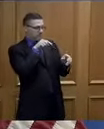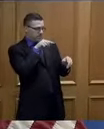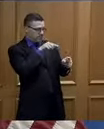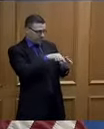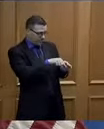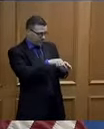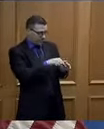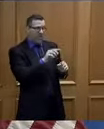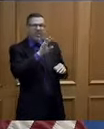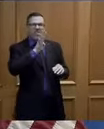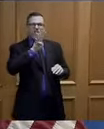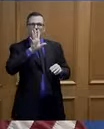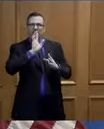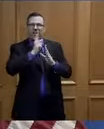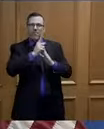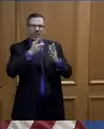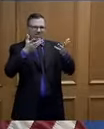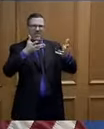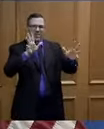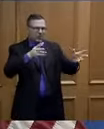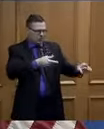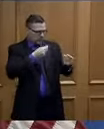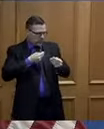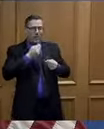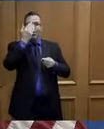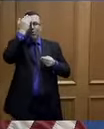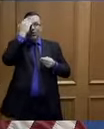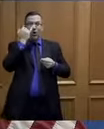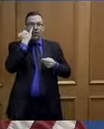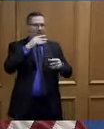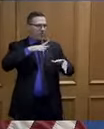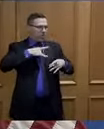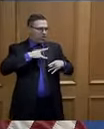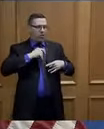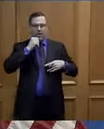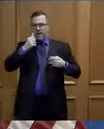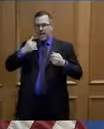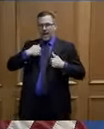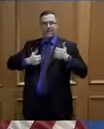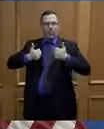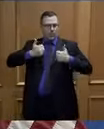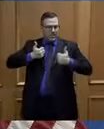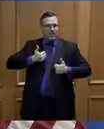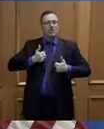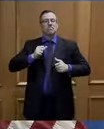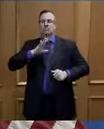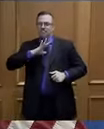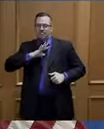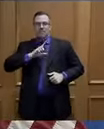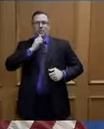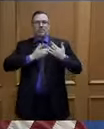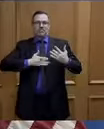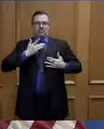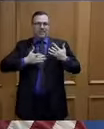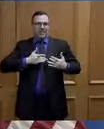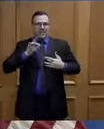as we can keep that supply chain up, as you've already mentioned, we're looking forward to expanding our testing capabilities then.